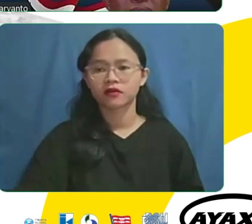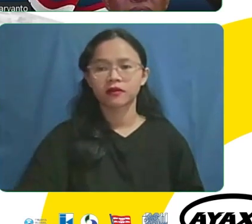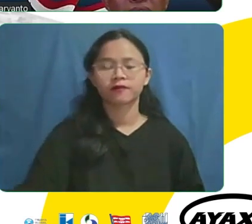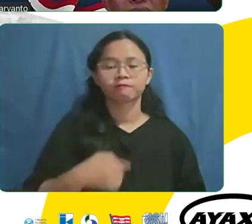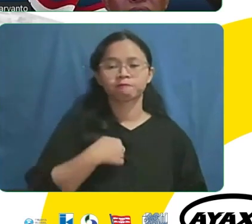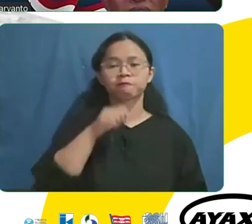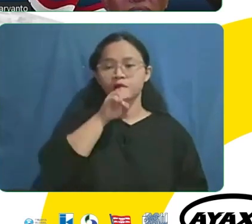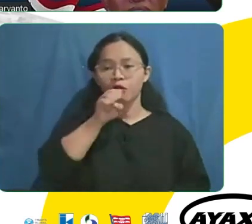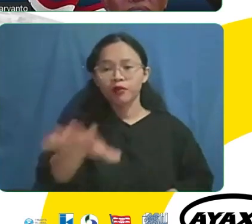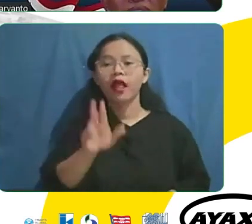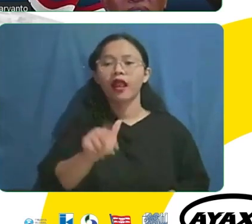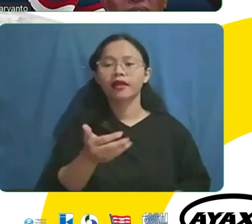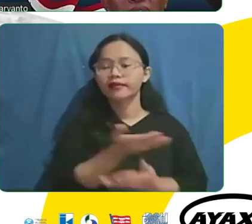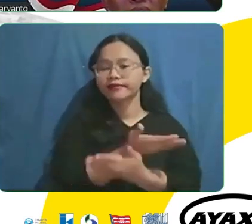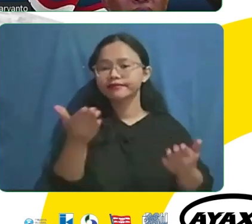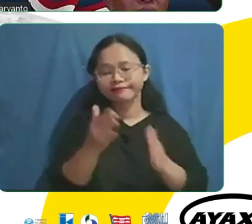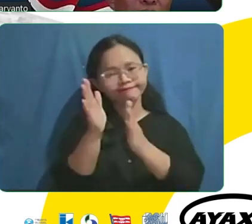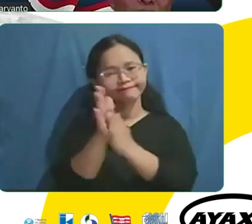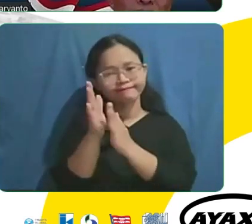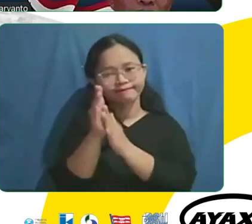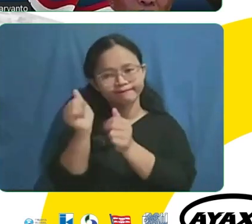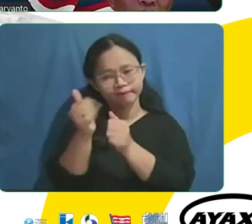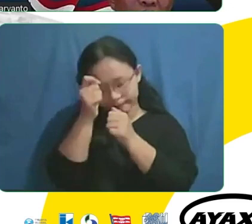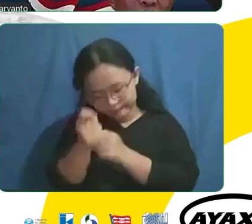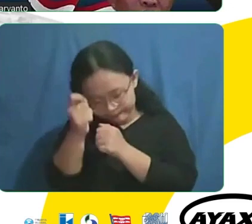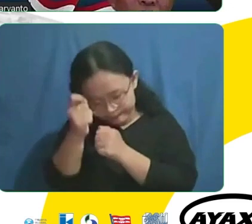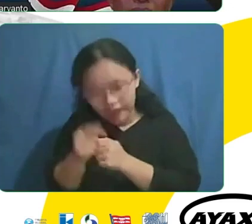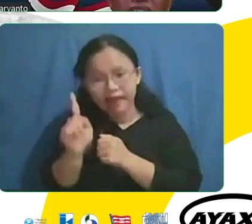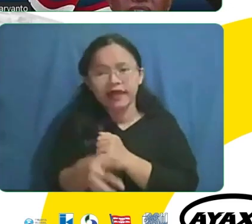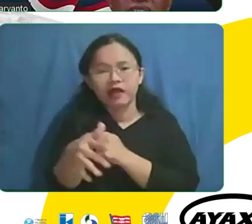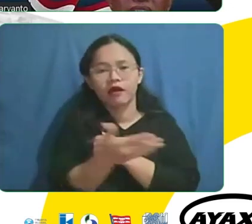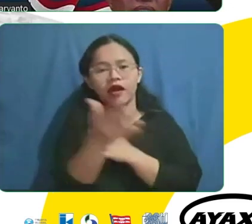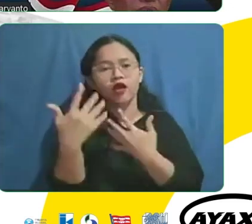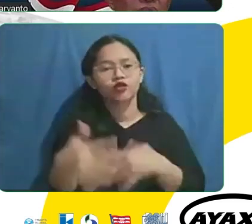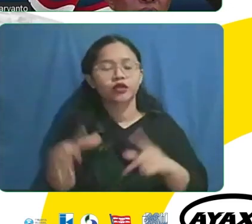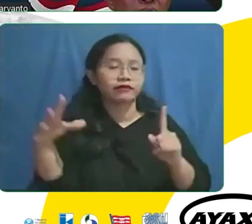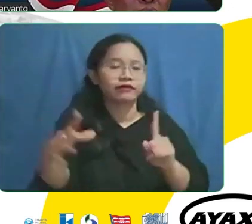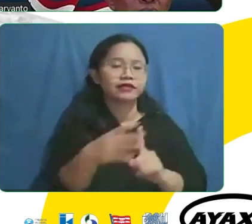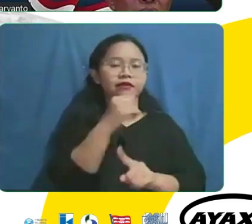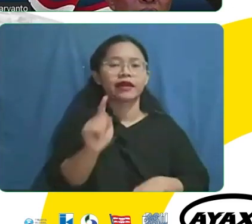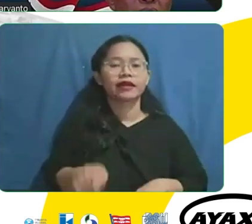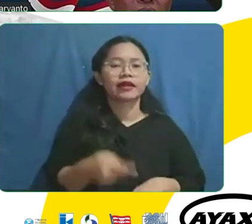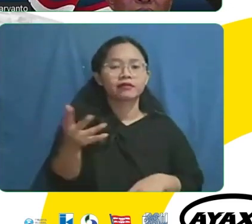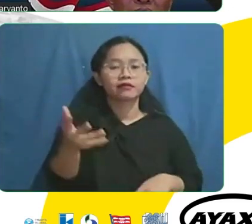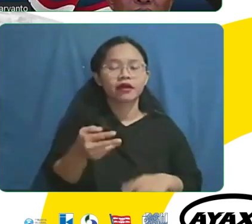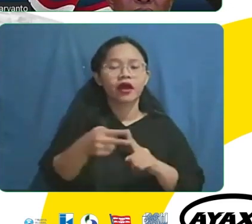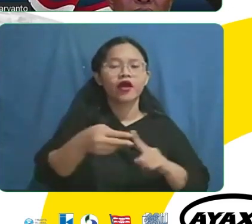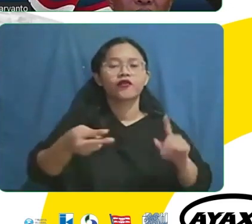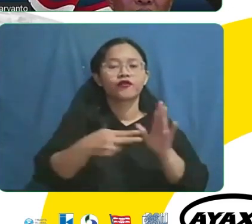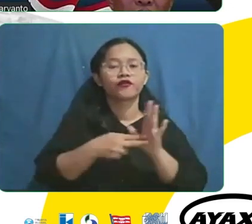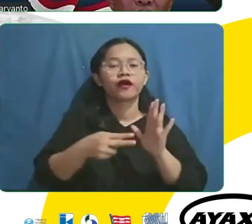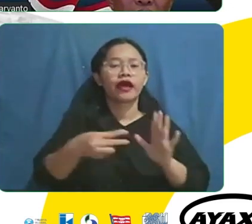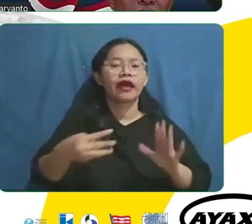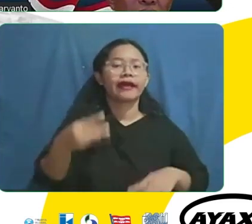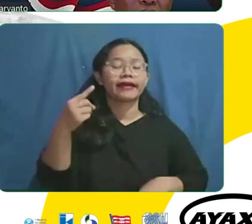Royal Society, the professor in the School of Medicine, ANU, that had